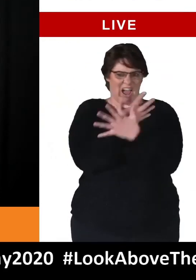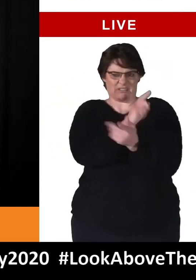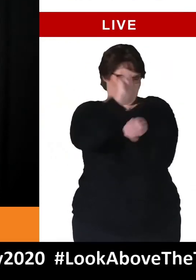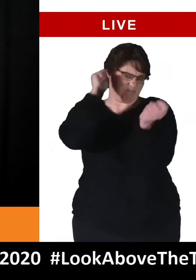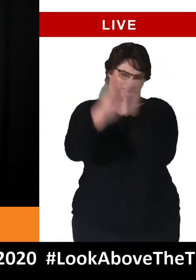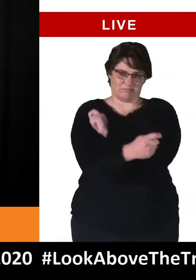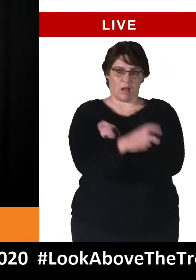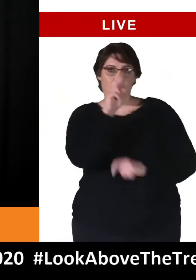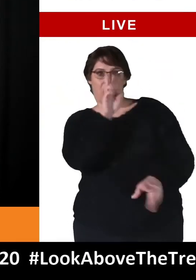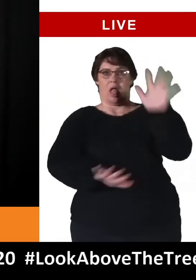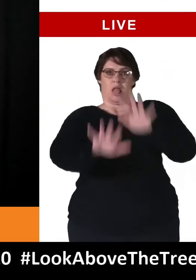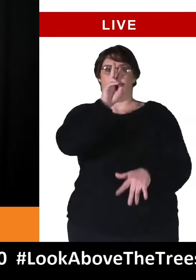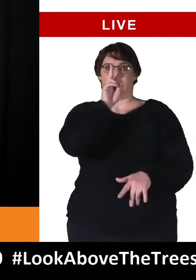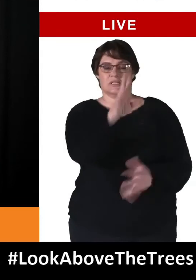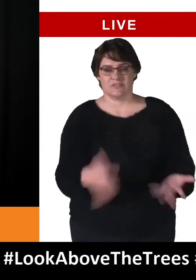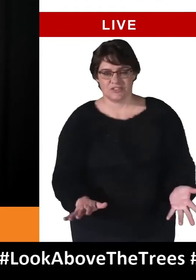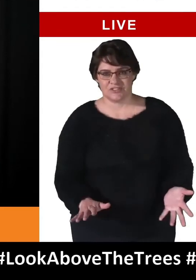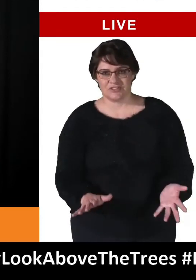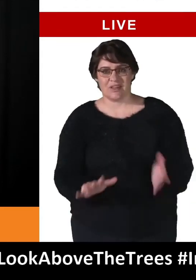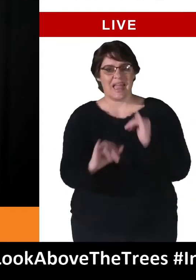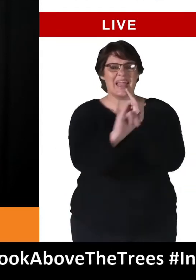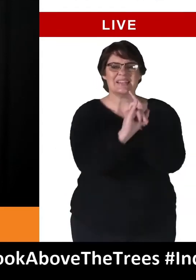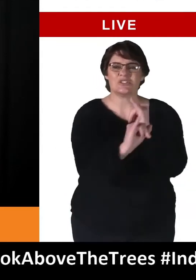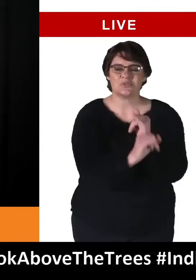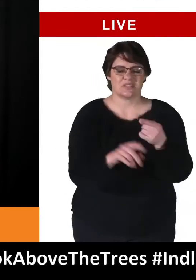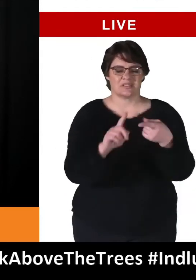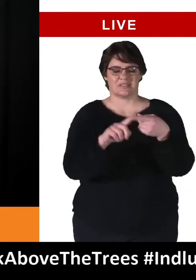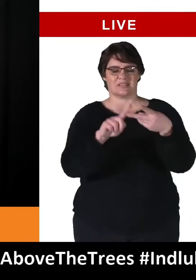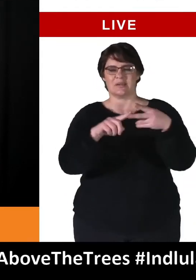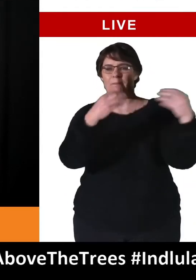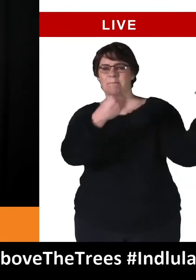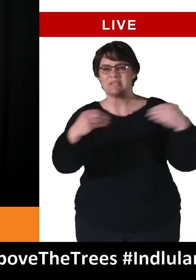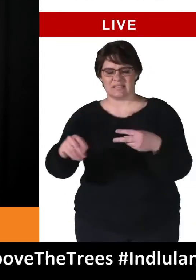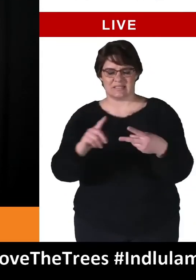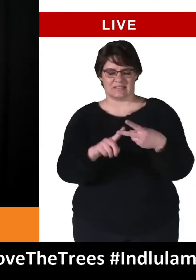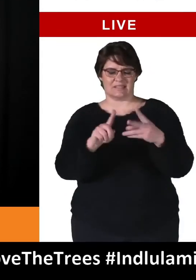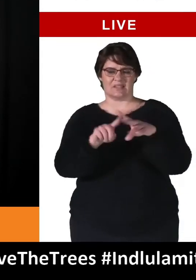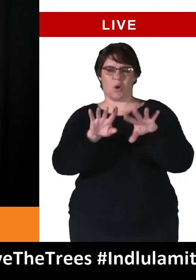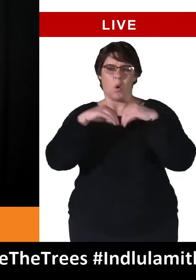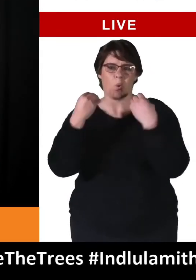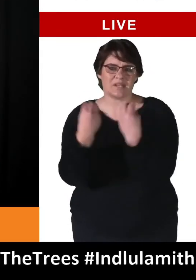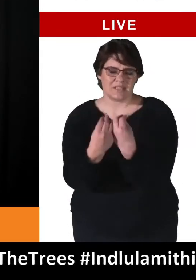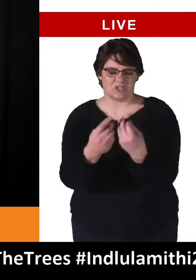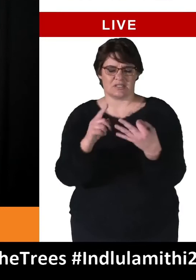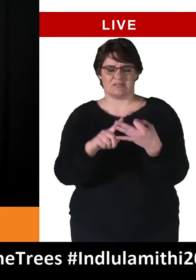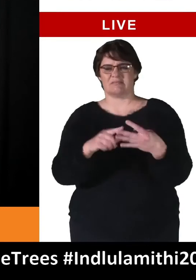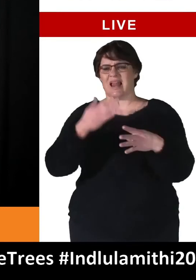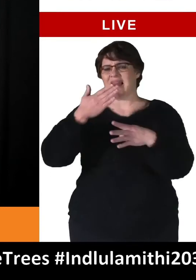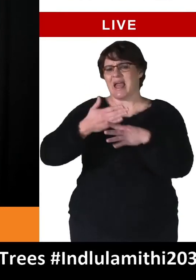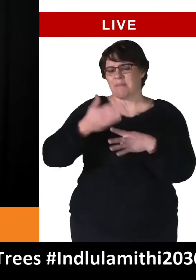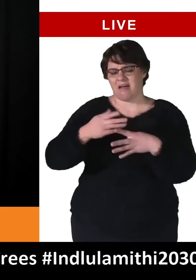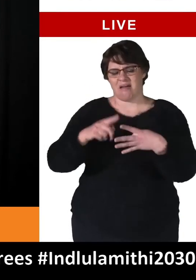our own eyes. As institutions, businesses, organizations,